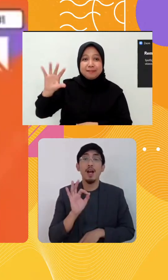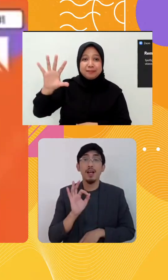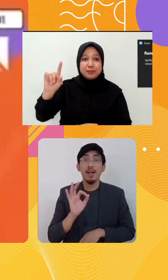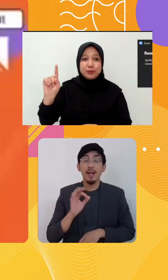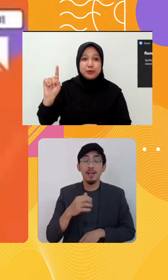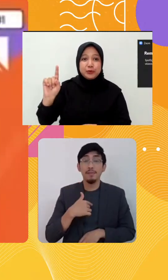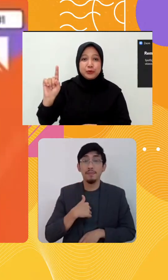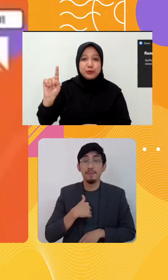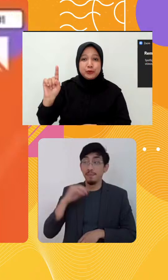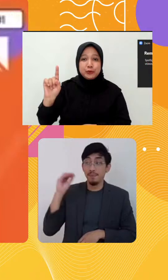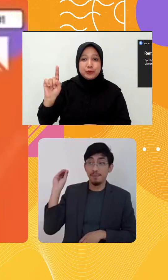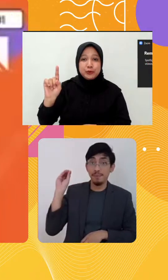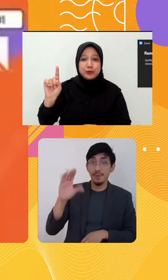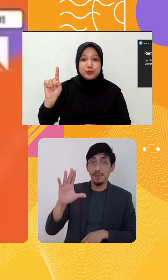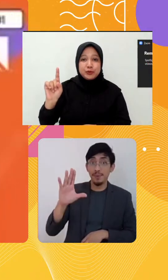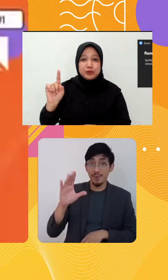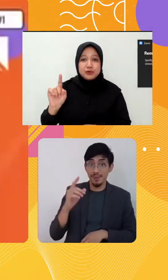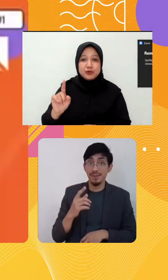Yeah.